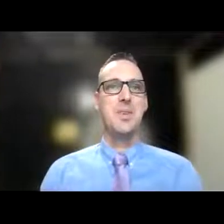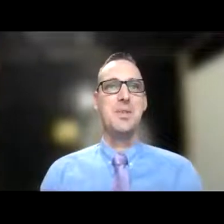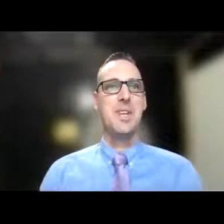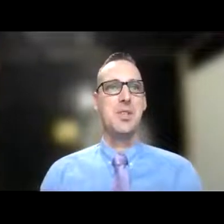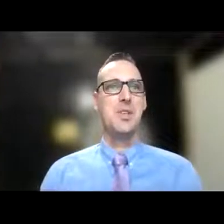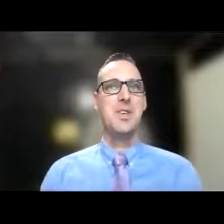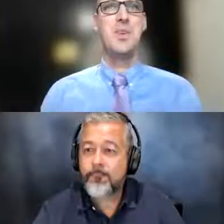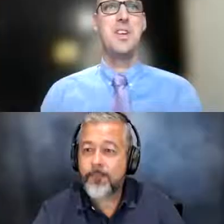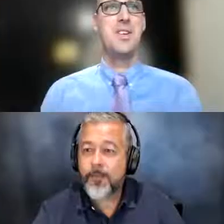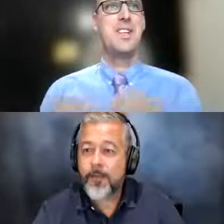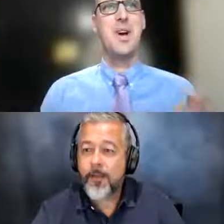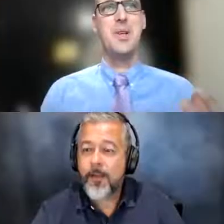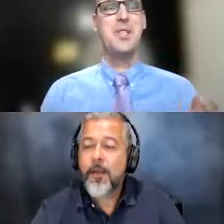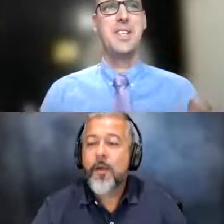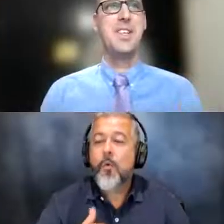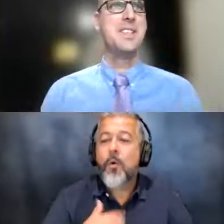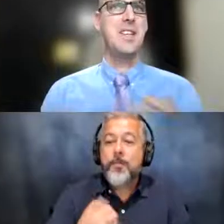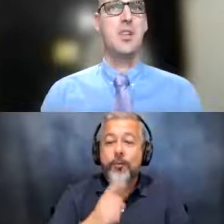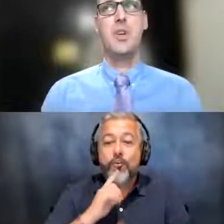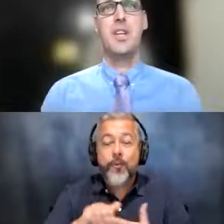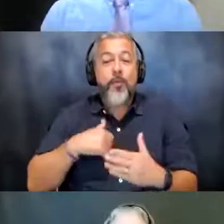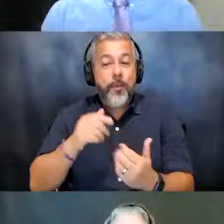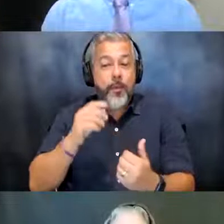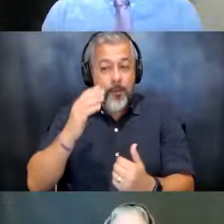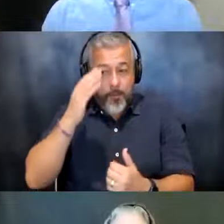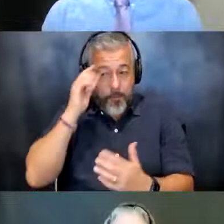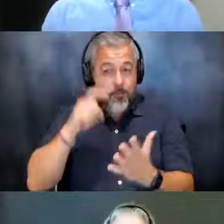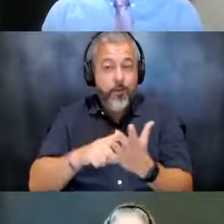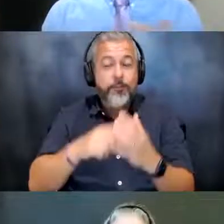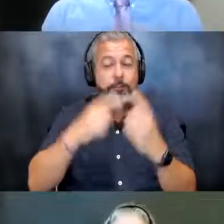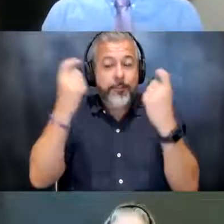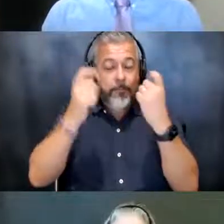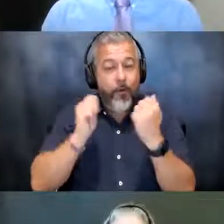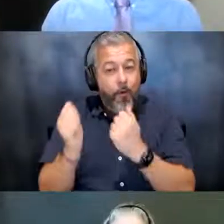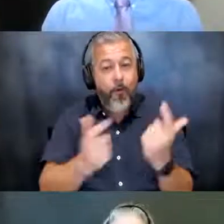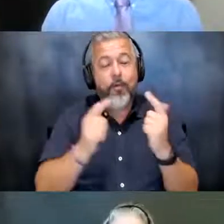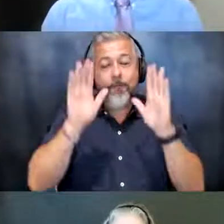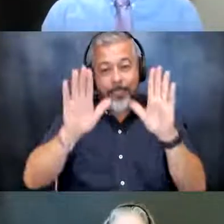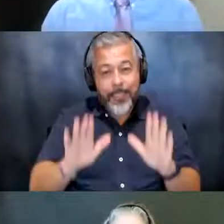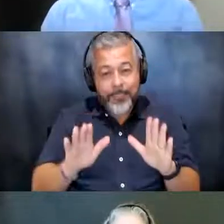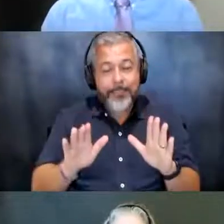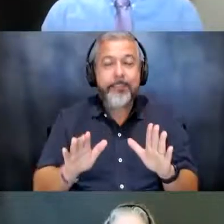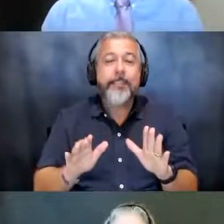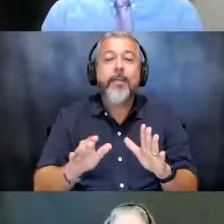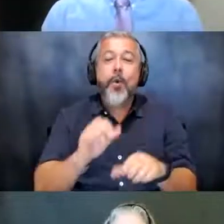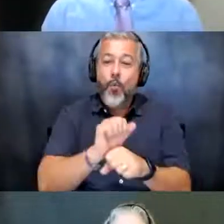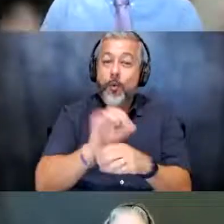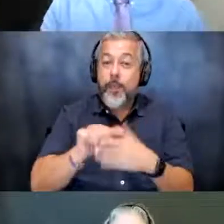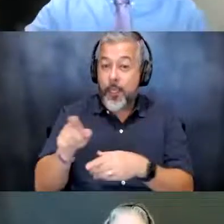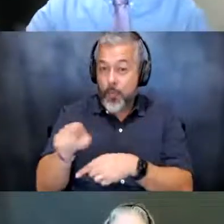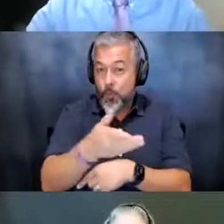we want to make sure that we are acknowledging and celebrating all of the fantastic work that you